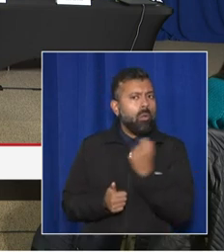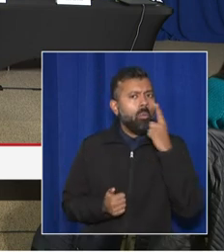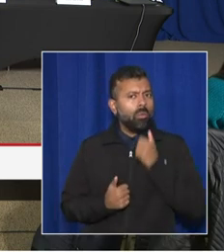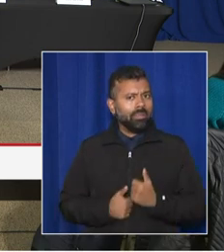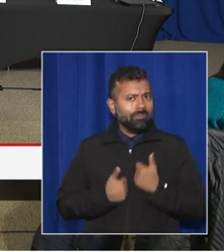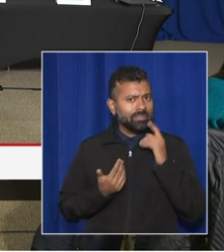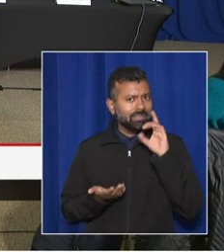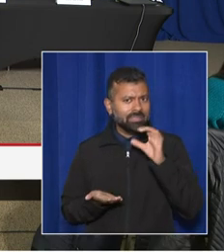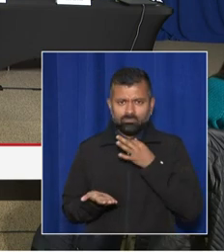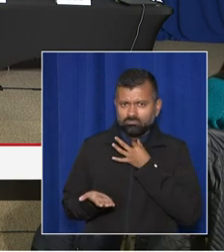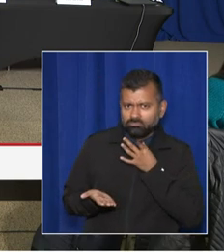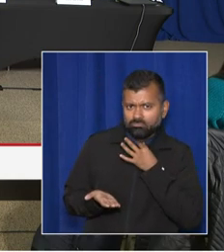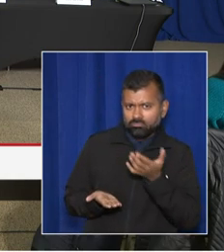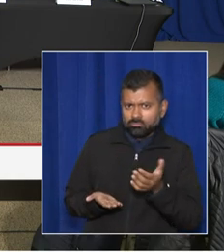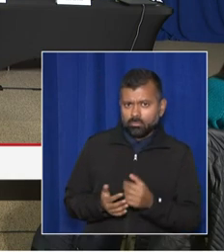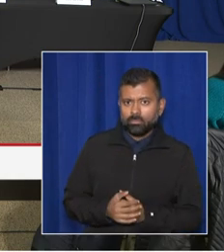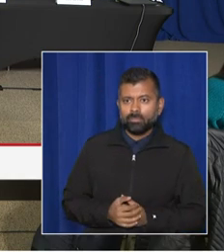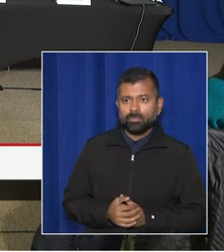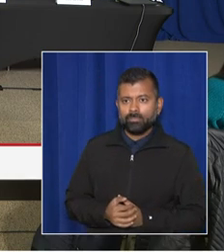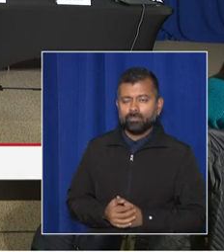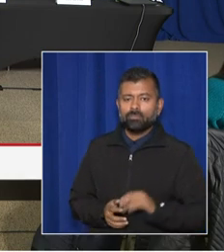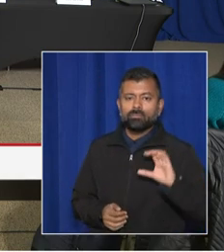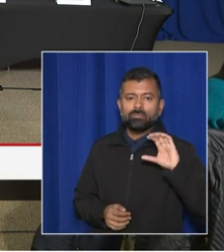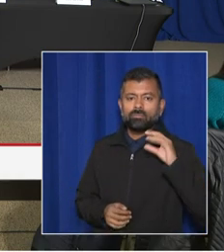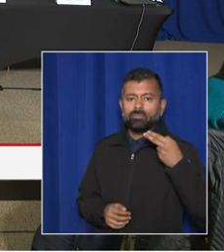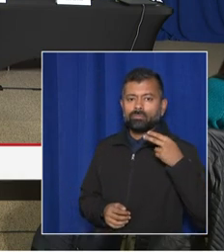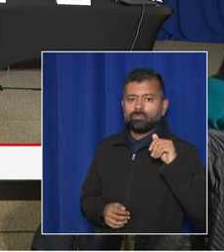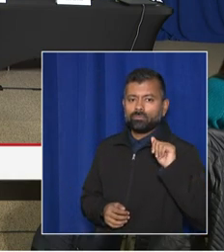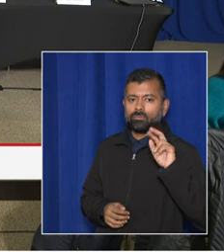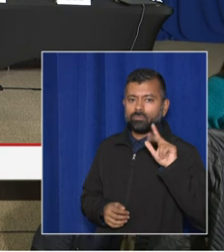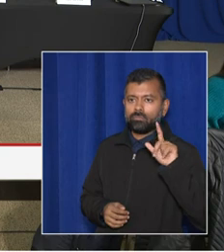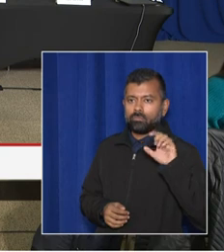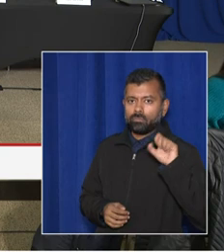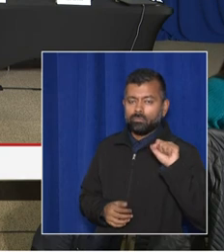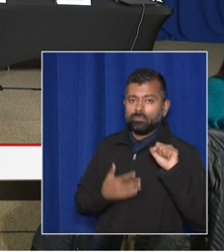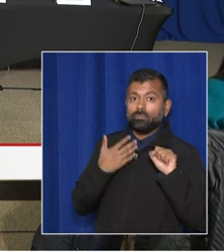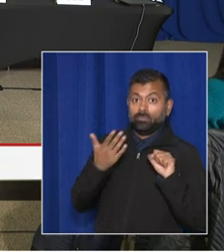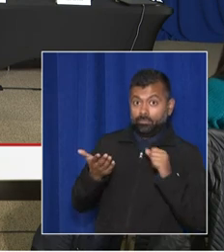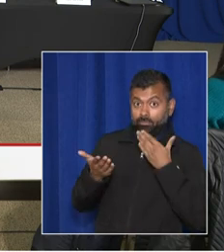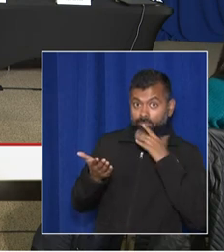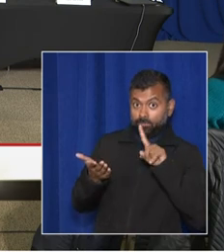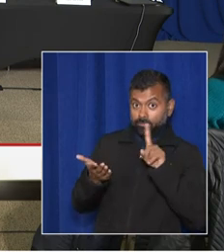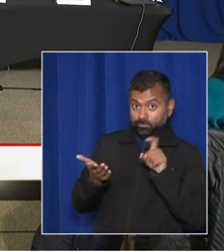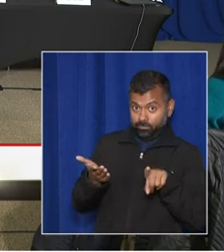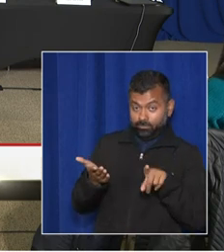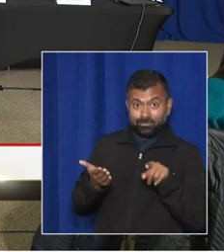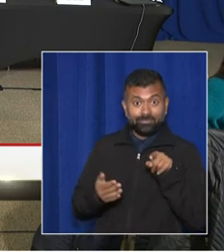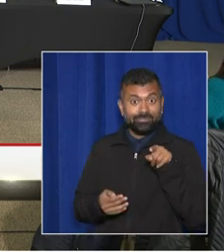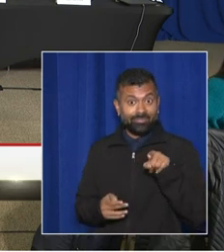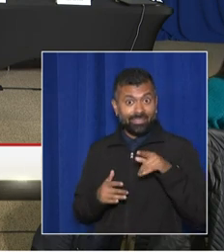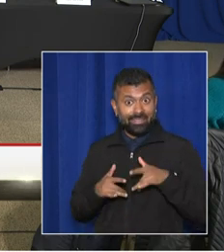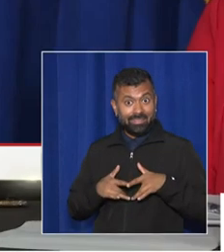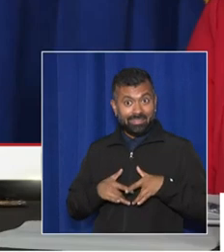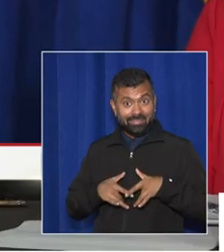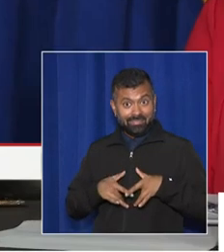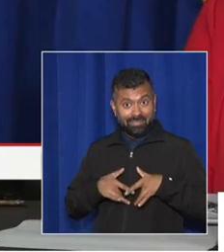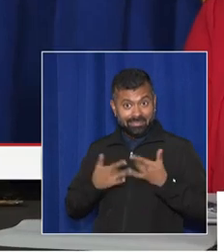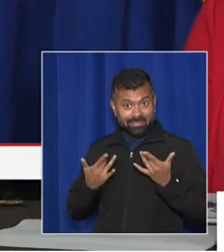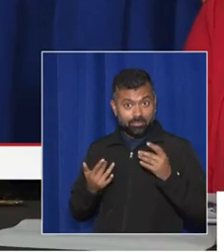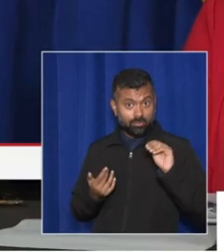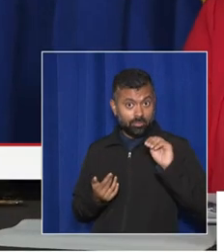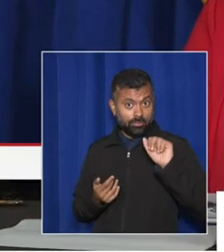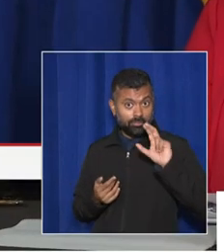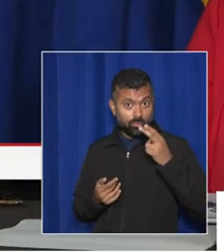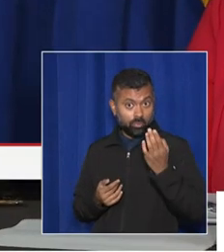Thank you for that question. So it is strictly for federal government employees who have been impacted. We continue to have our